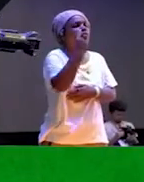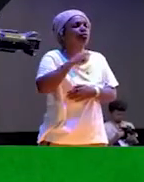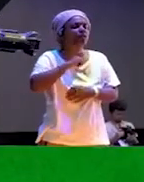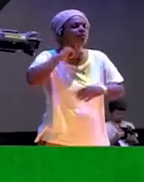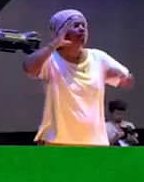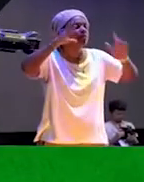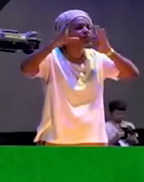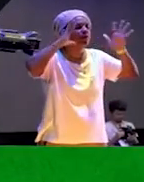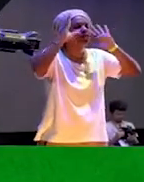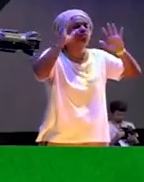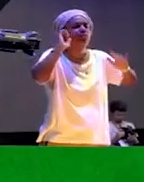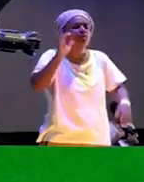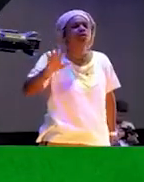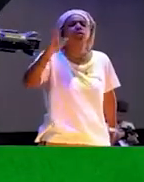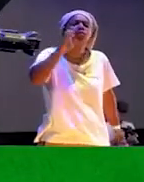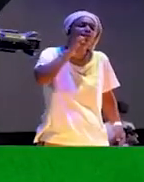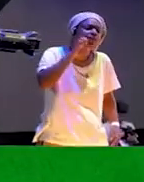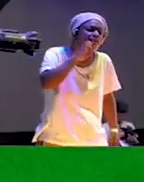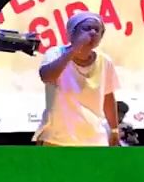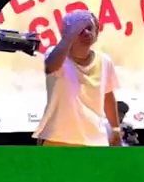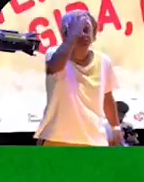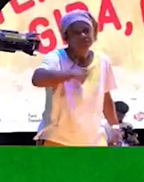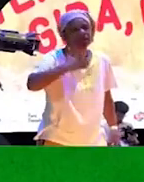apple ripe for the picking.